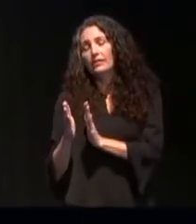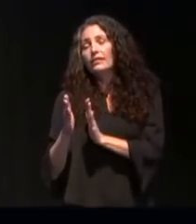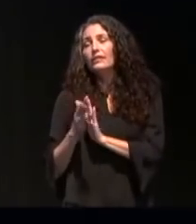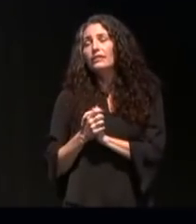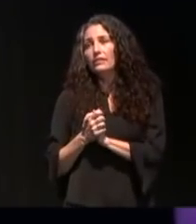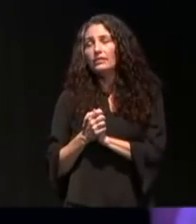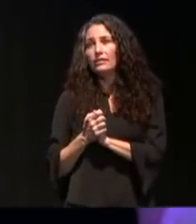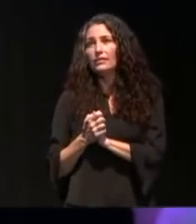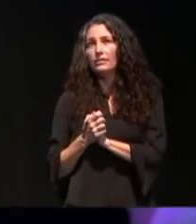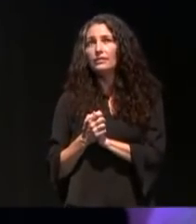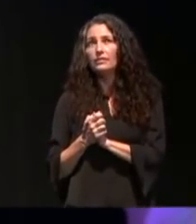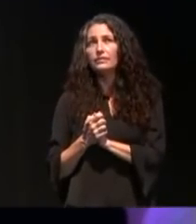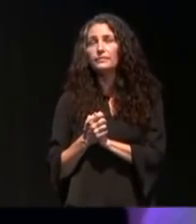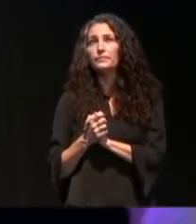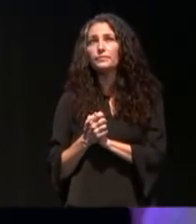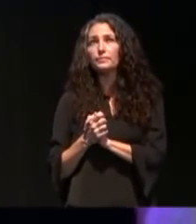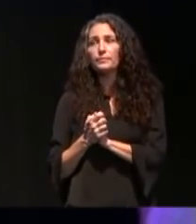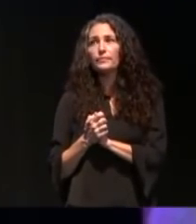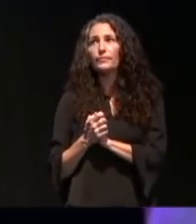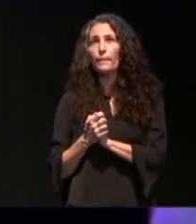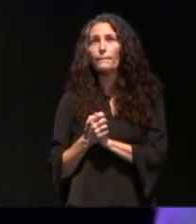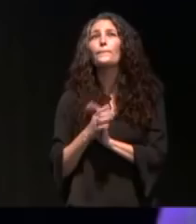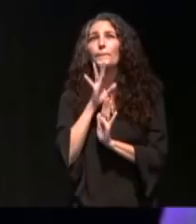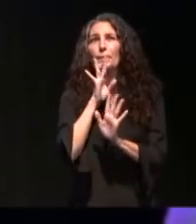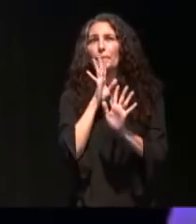so as this particular takes, as this,